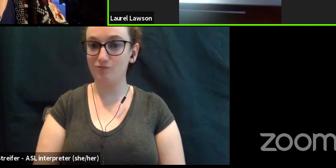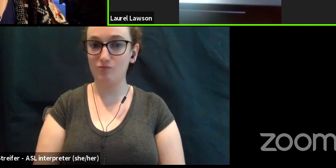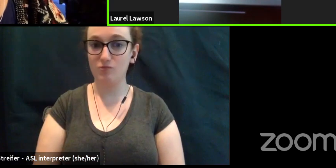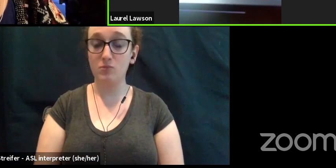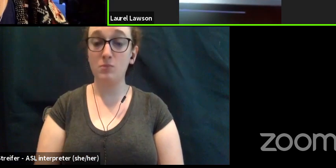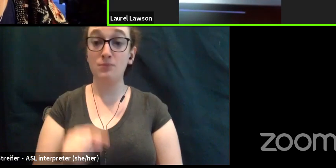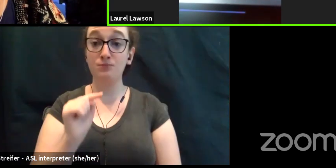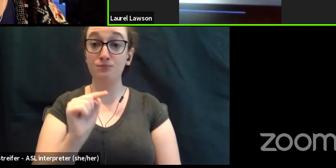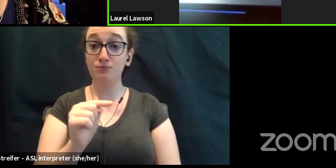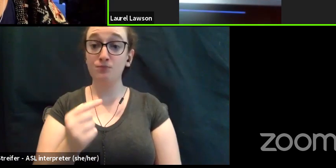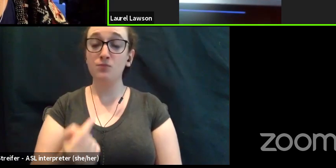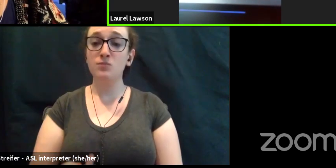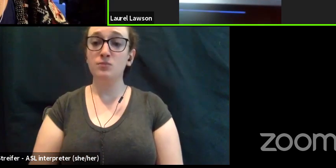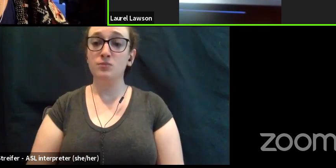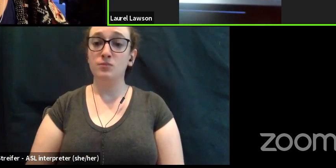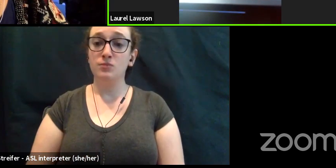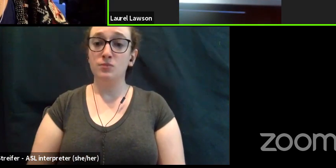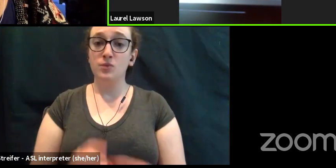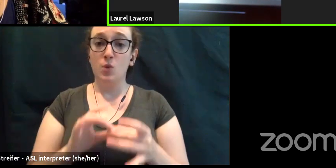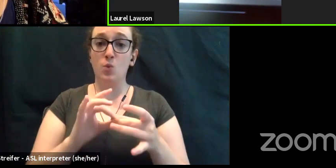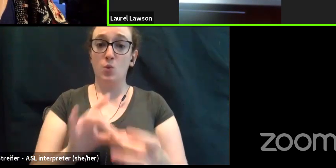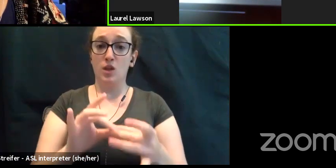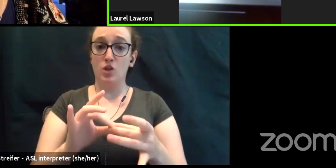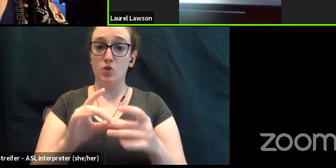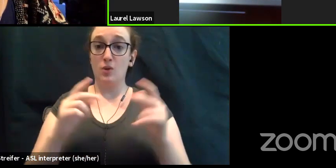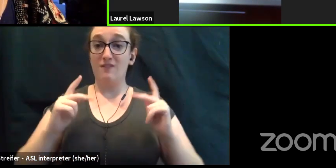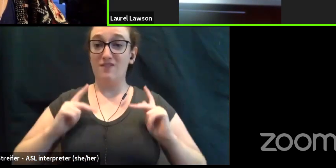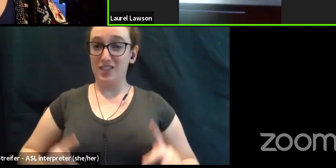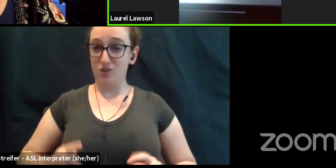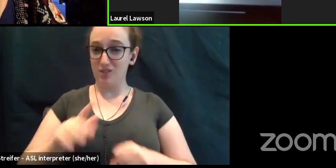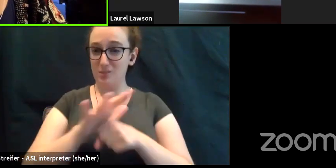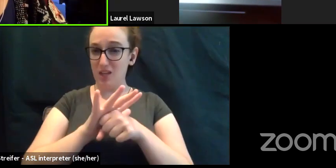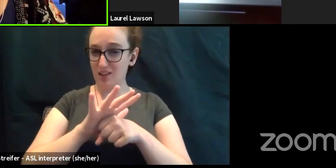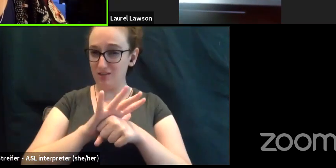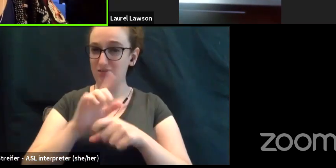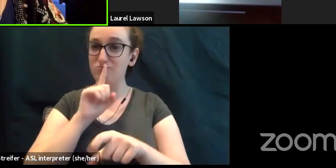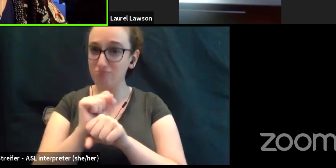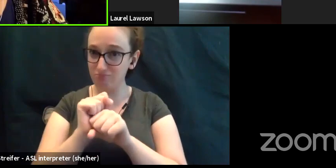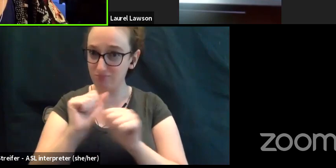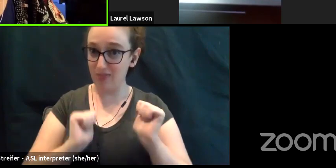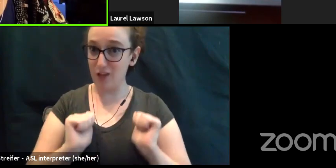for the question about physical space, mm-hmm.